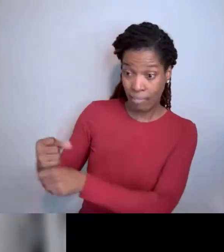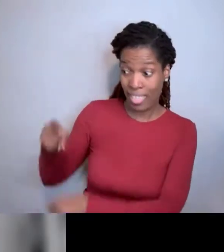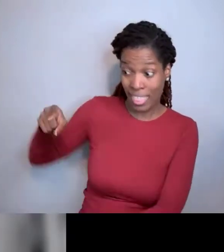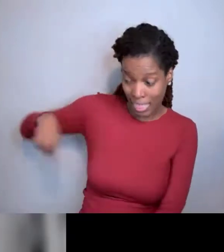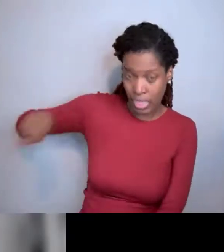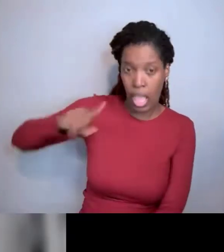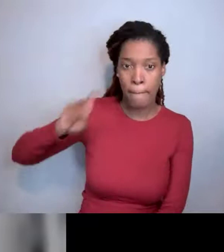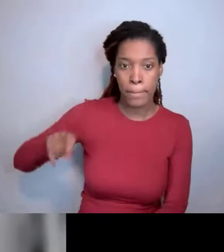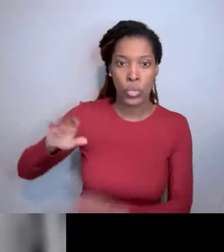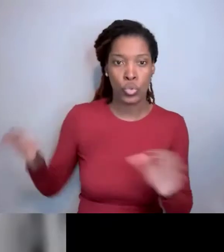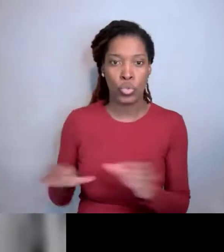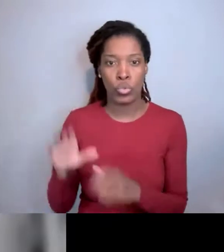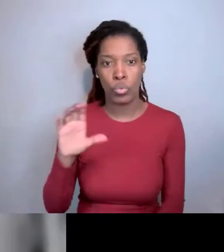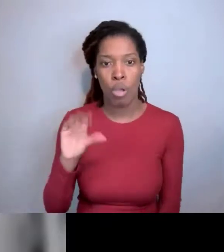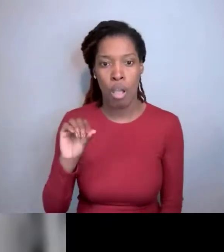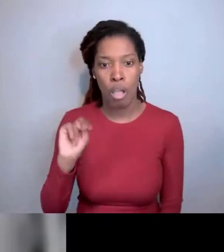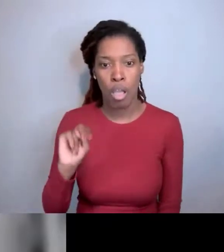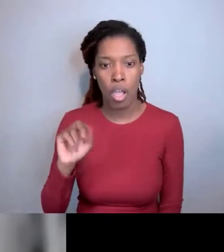congruence review?